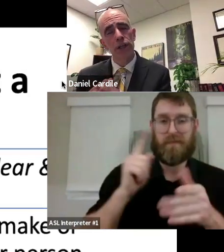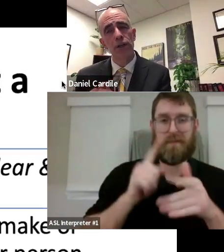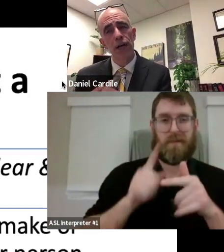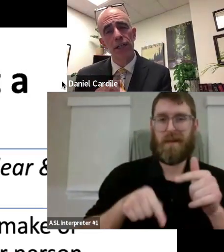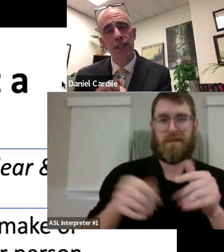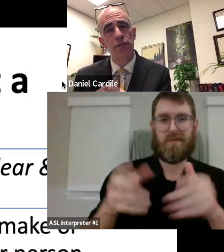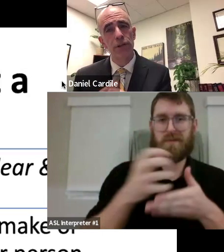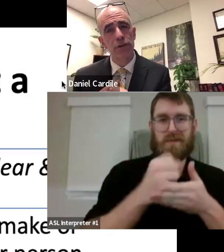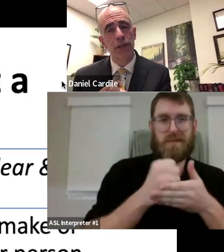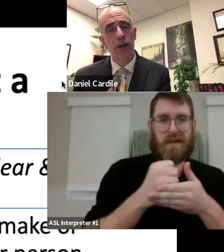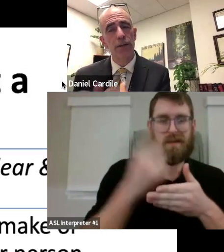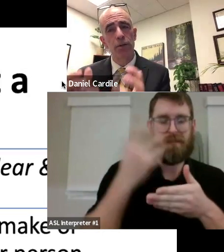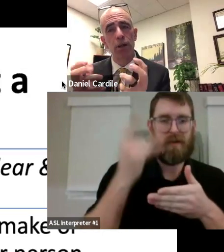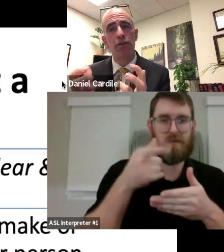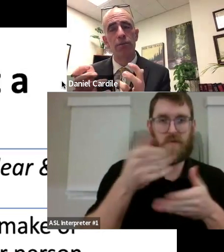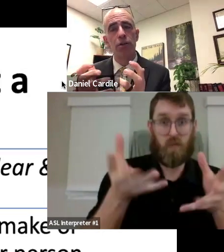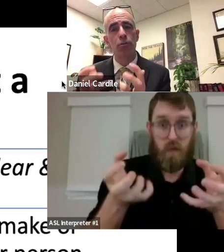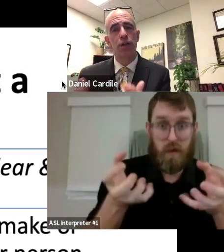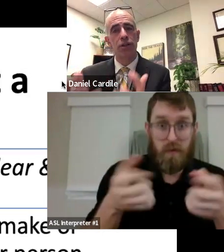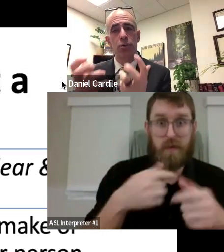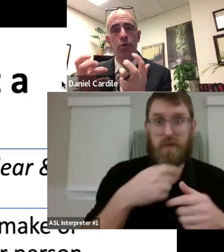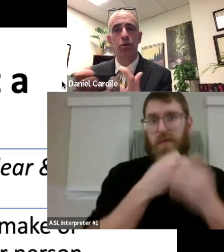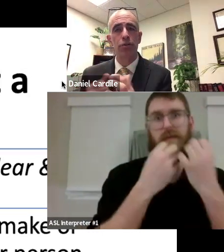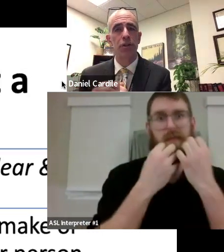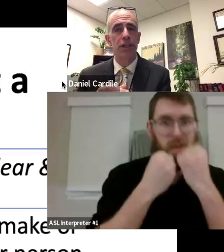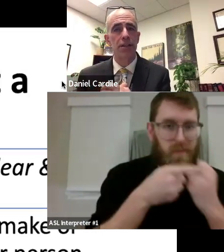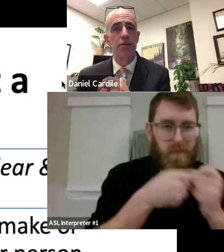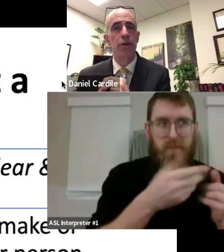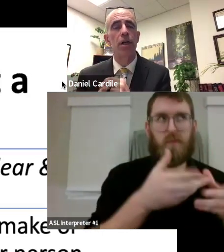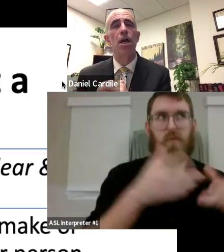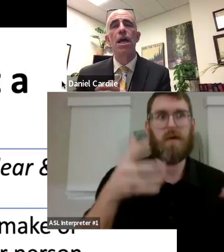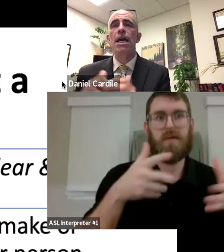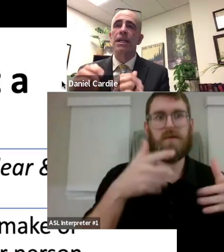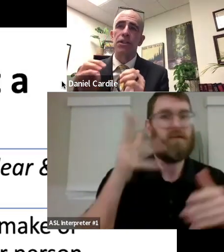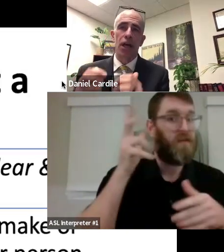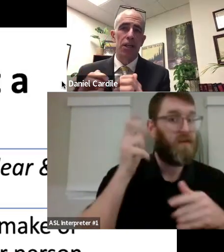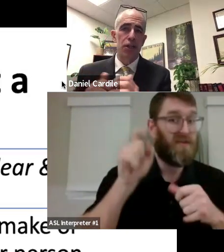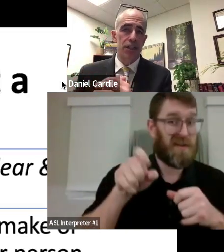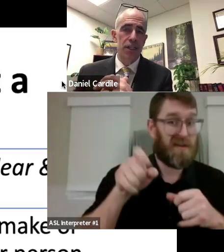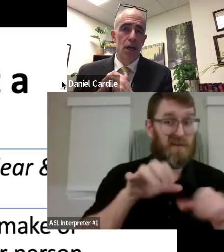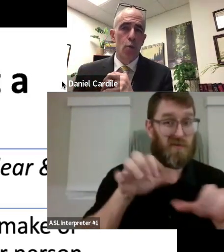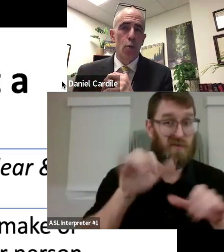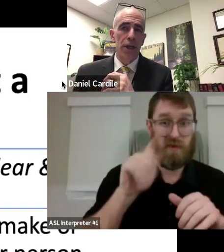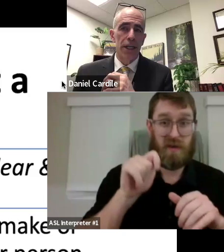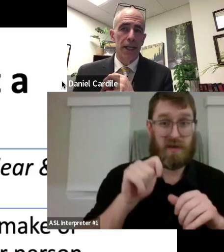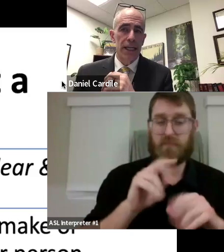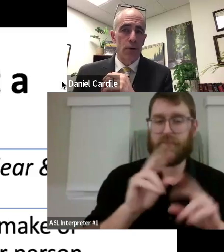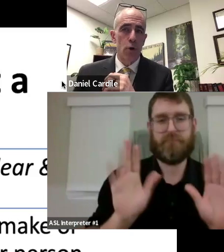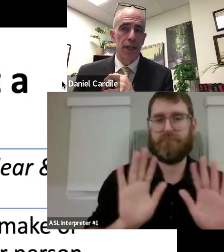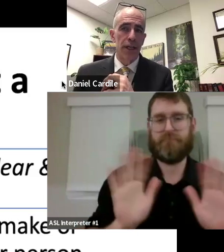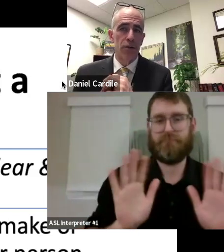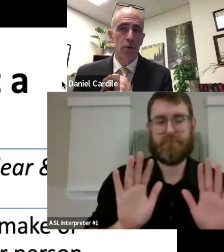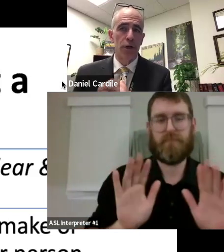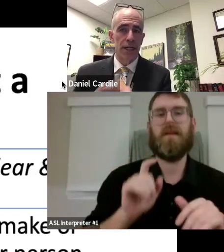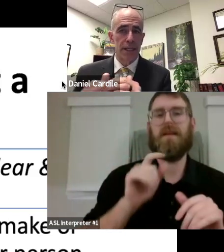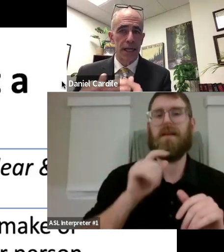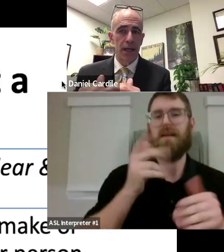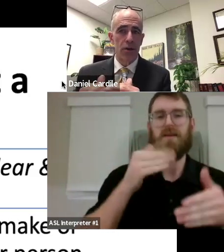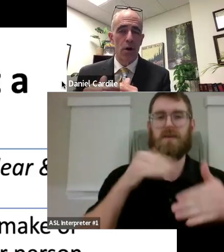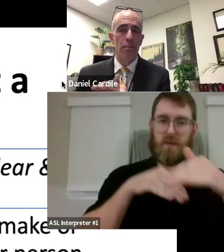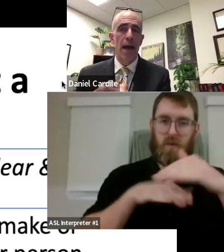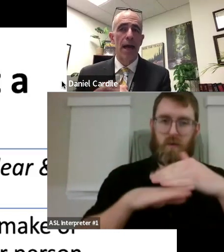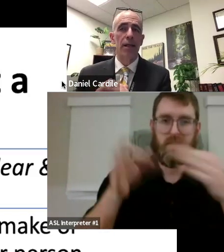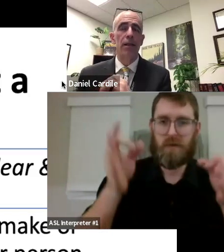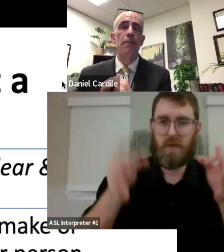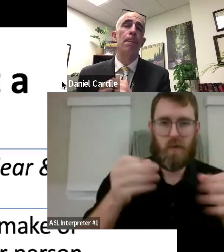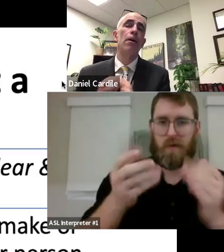a really good idea for your child and you love them so much and you heard you really need to do it. It's not just walking into the court and getting